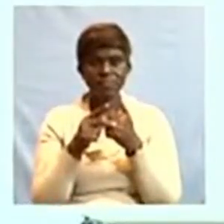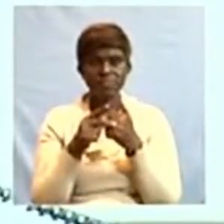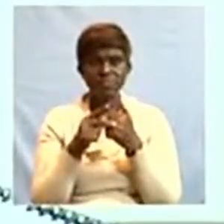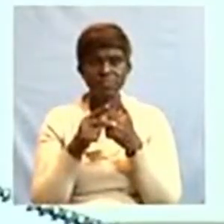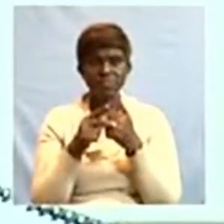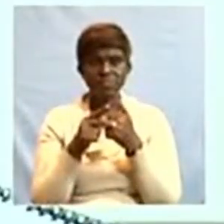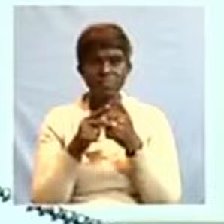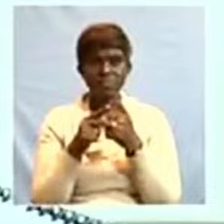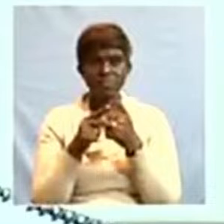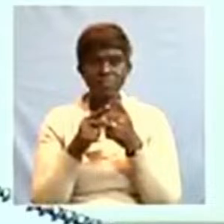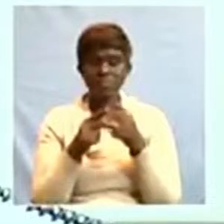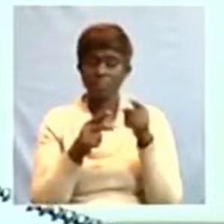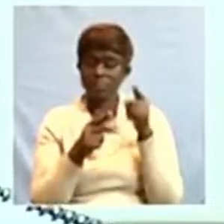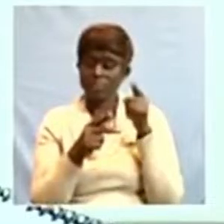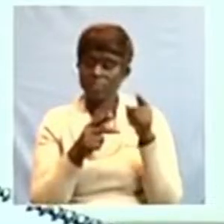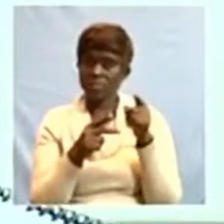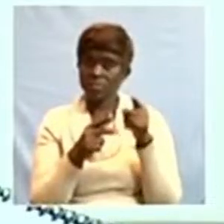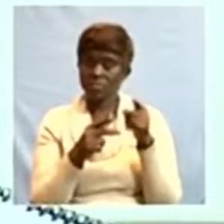So this is